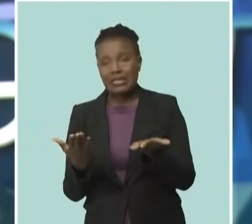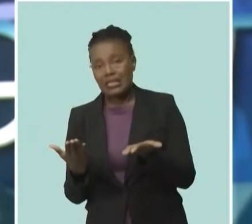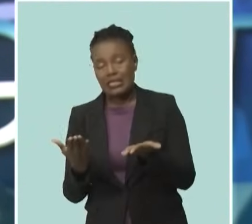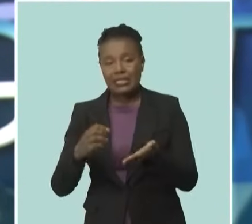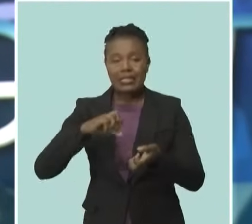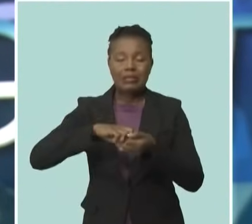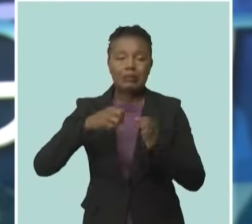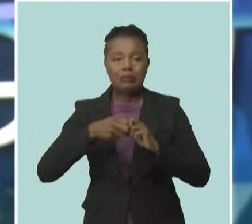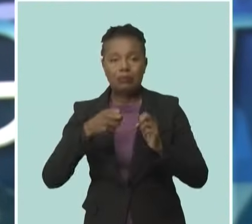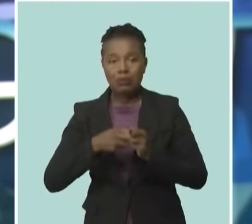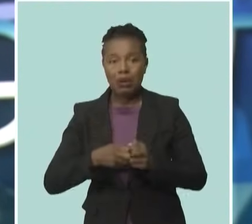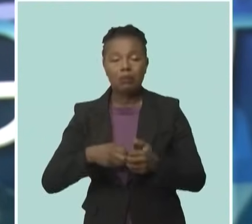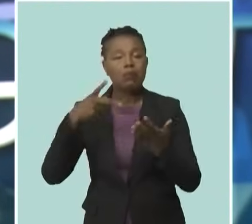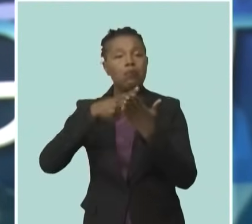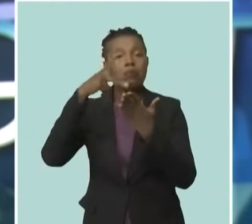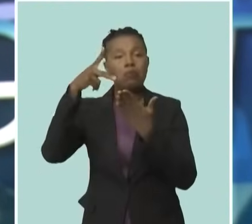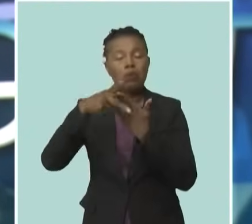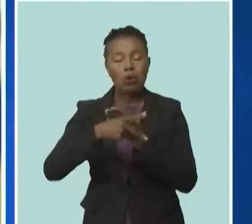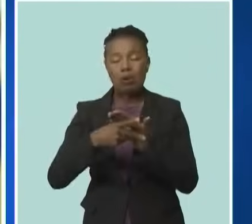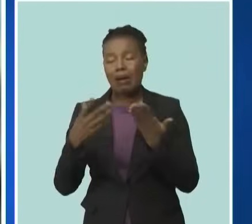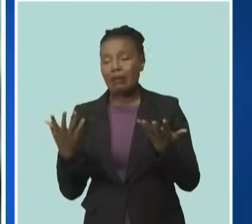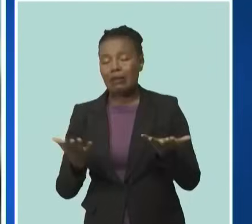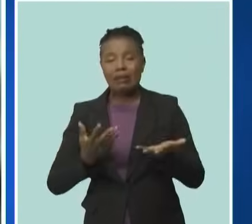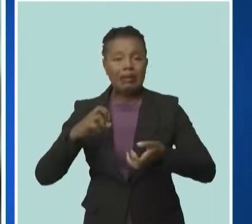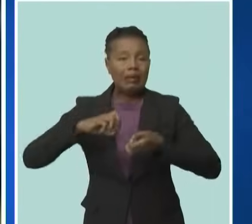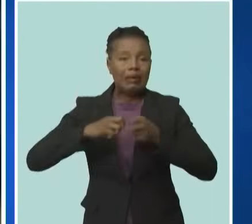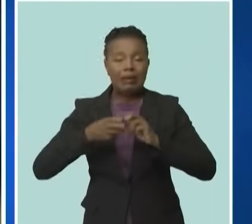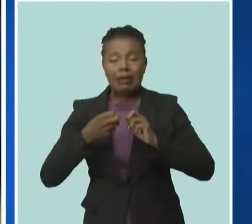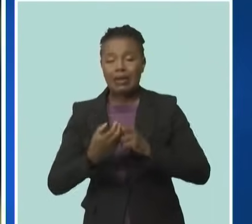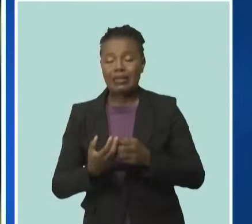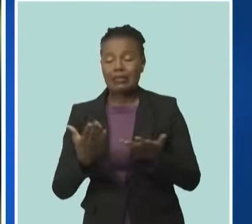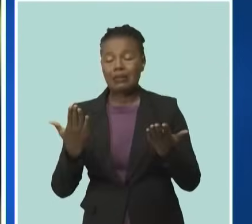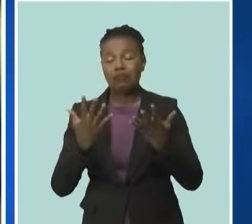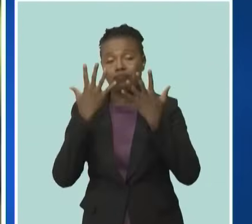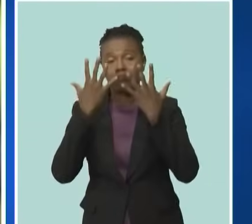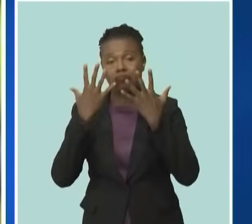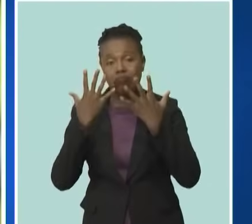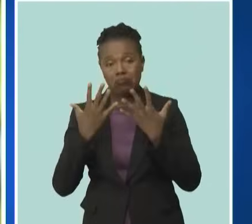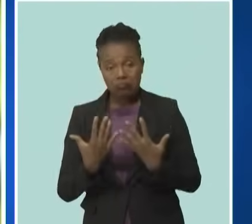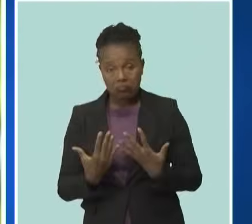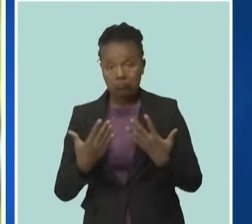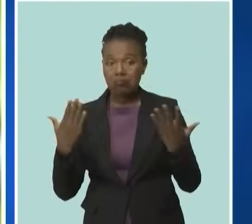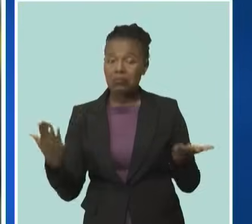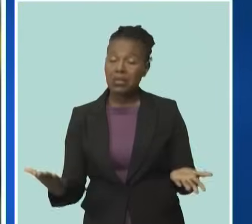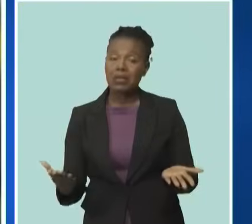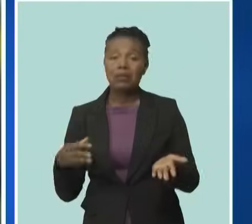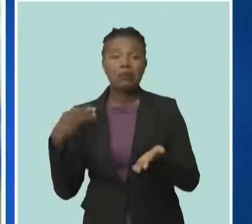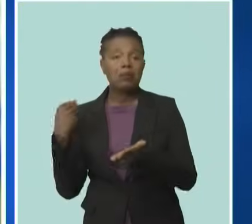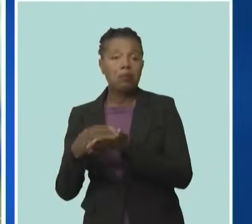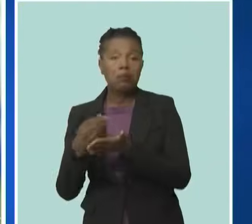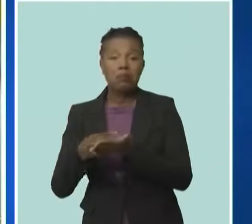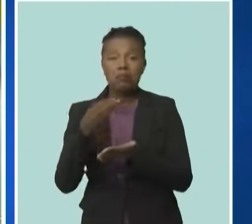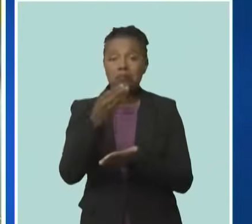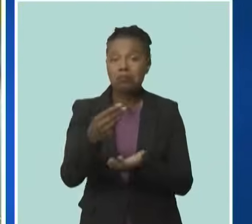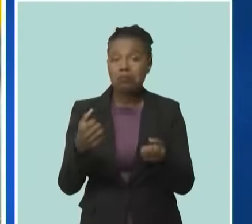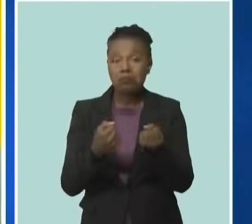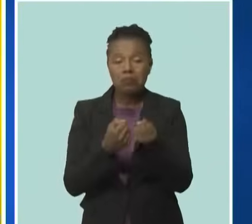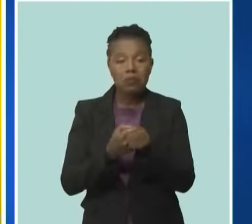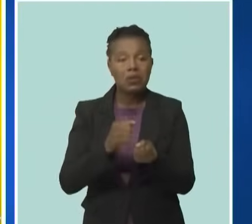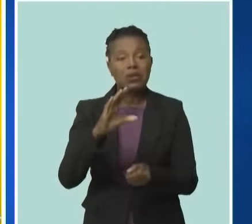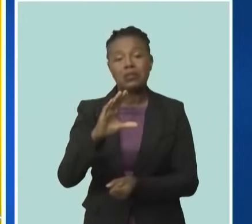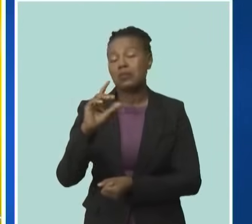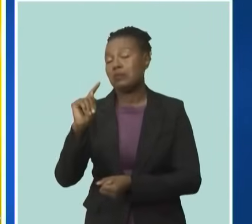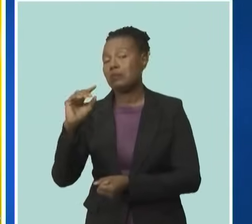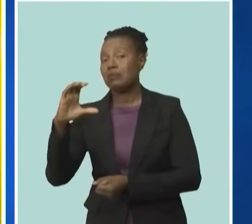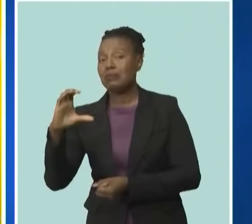suffering. Executive Manager Jacqueline Gill says, sadly, the funding landscape has changed for the TDC, and its